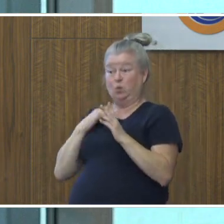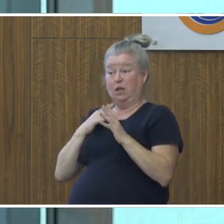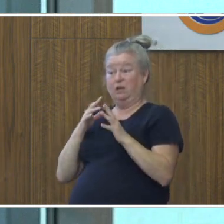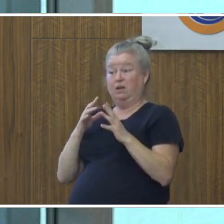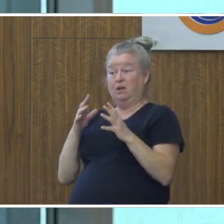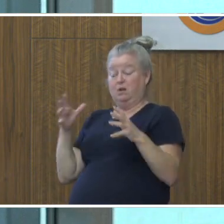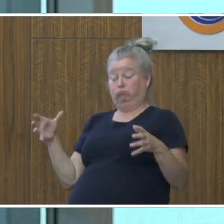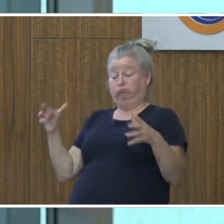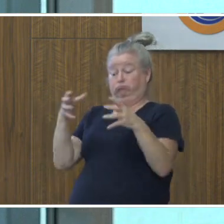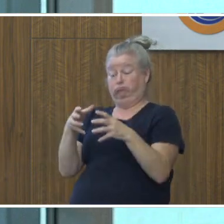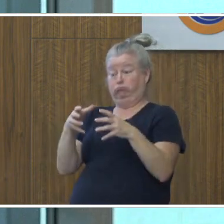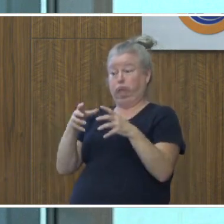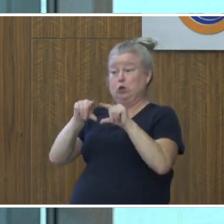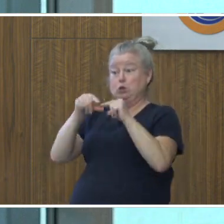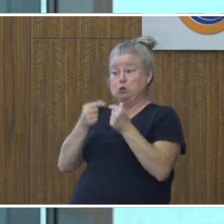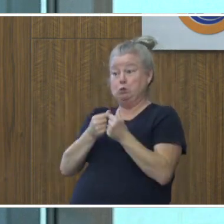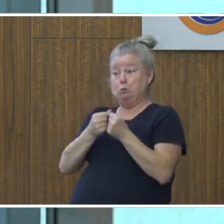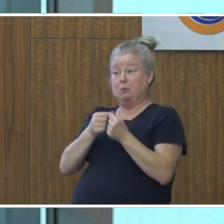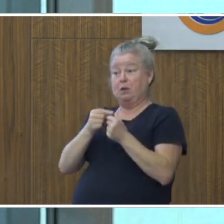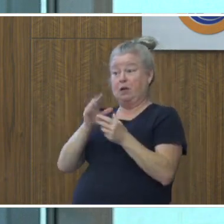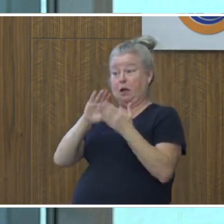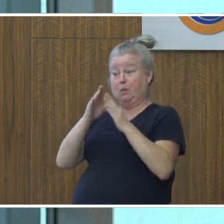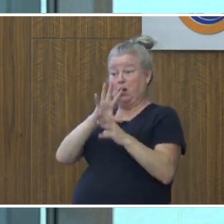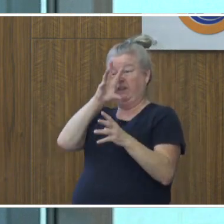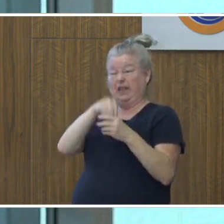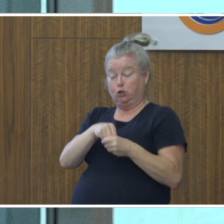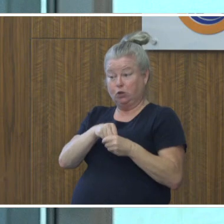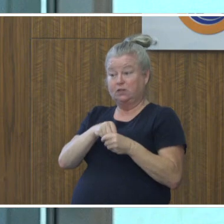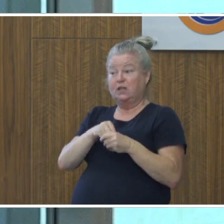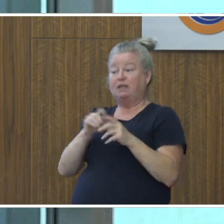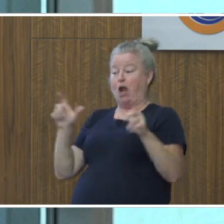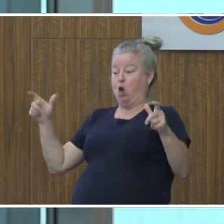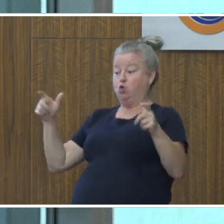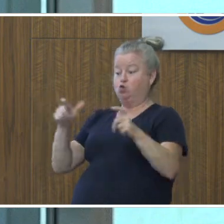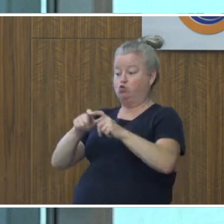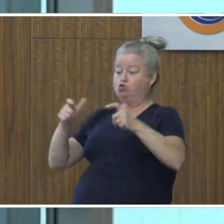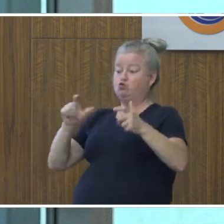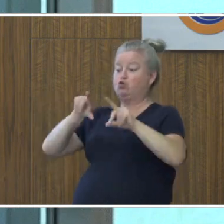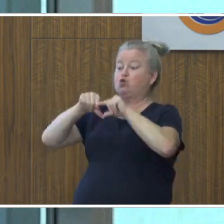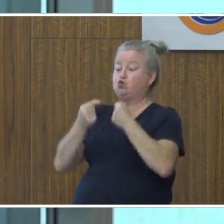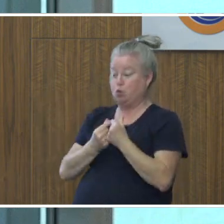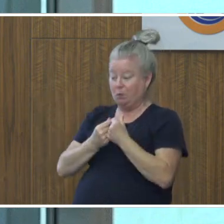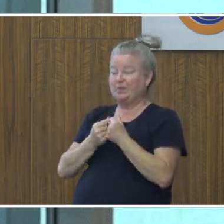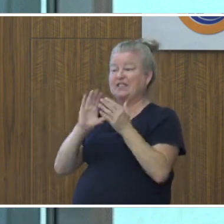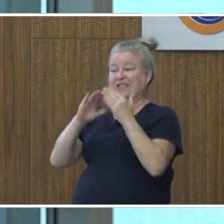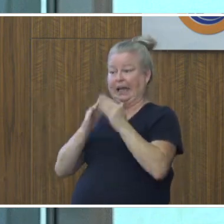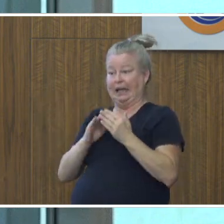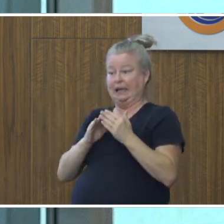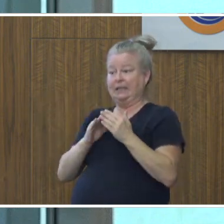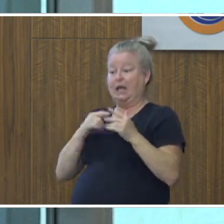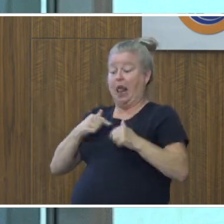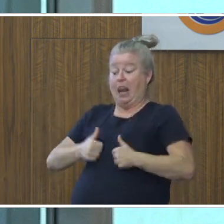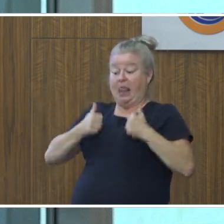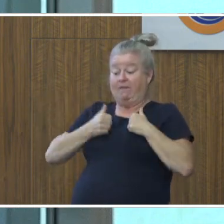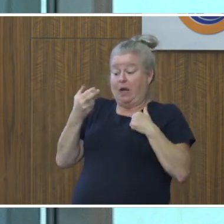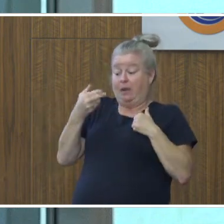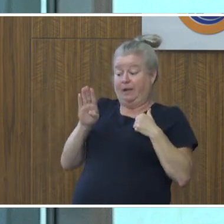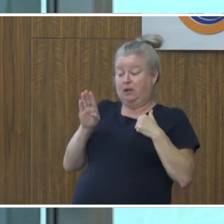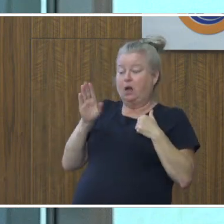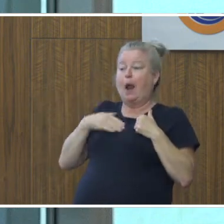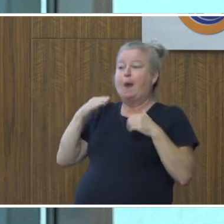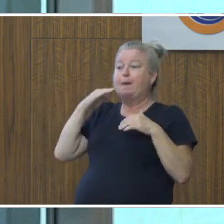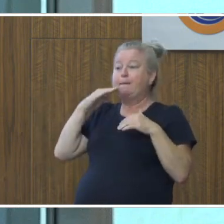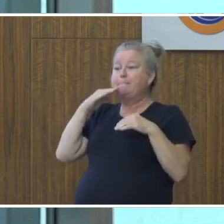of interest, like a group of cities? Absolutely. Okay. So as a resident of Huntington Beach, I would consider maybe our beach